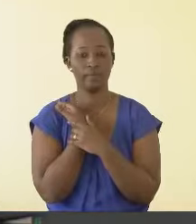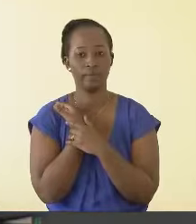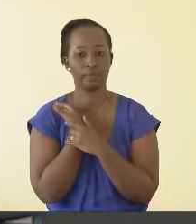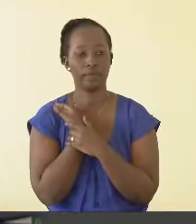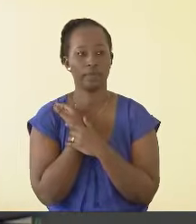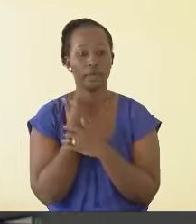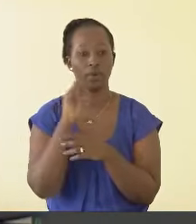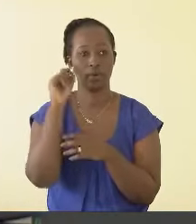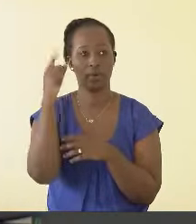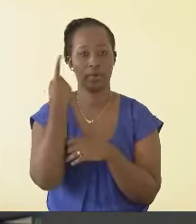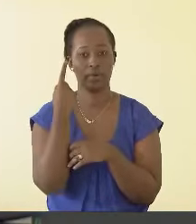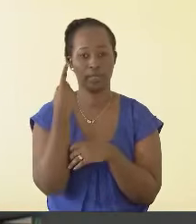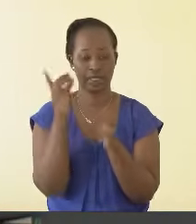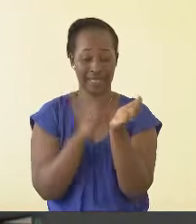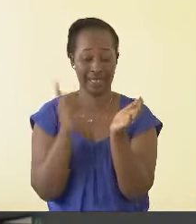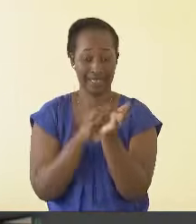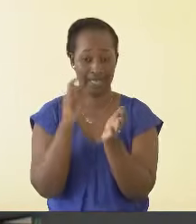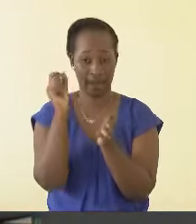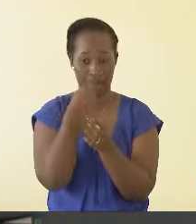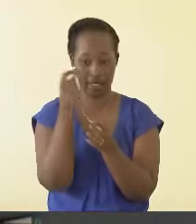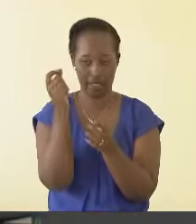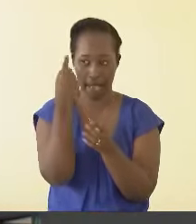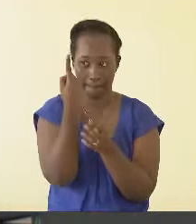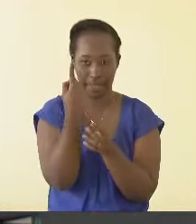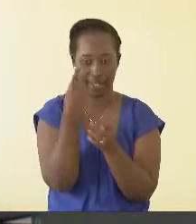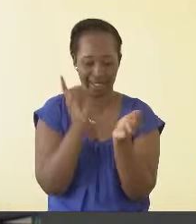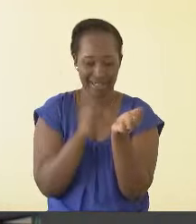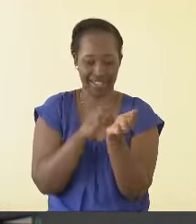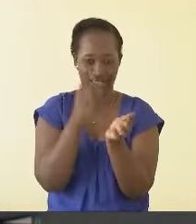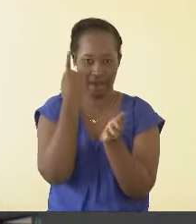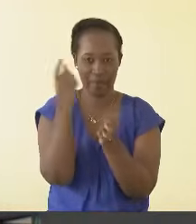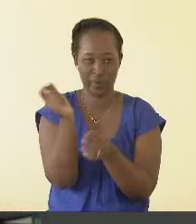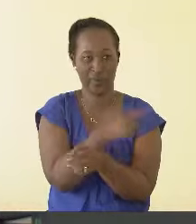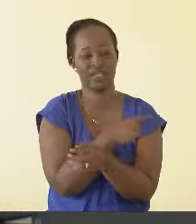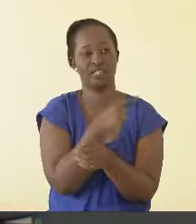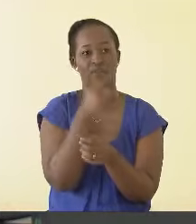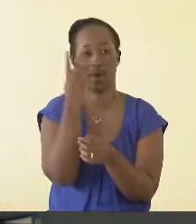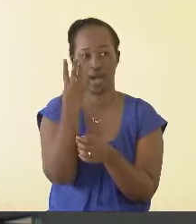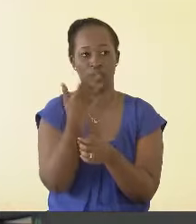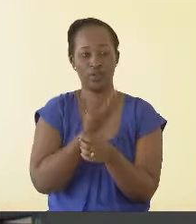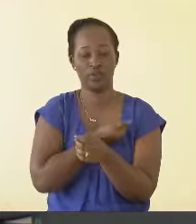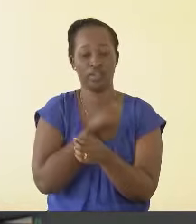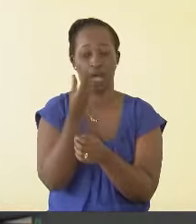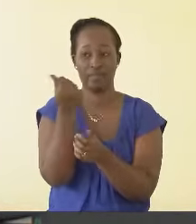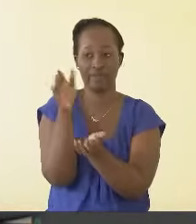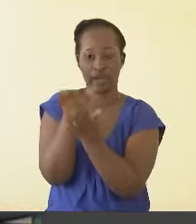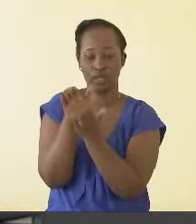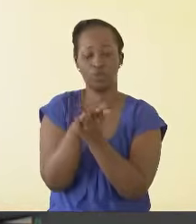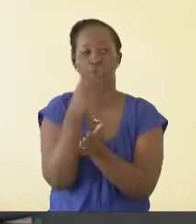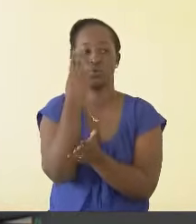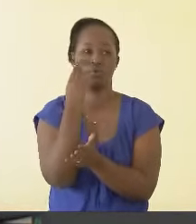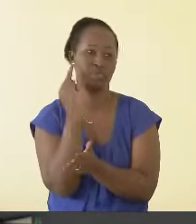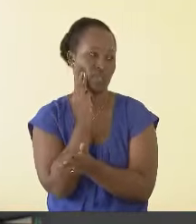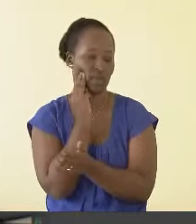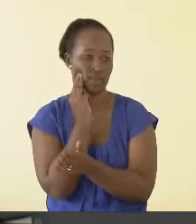So on 1st April 2018, following our question, we have cash balance worth 2 million. So what's